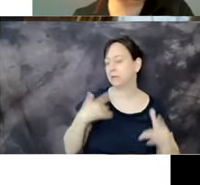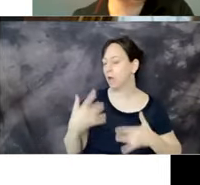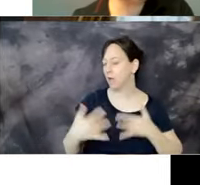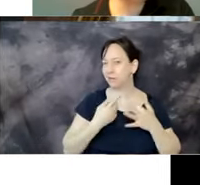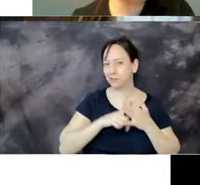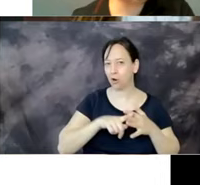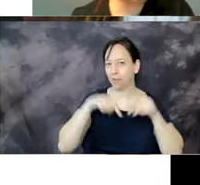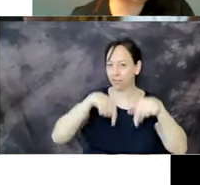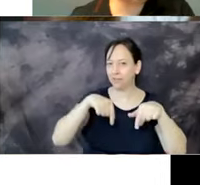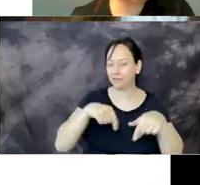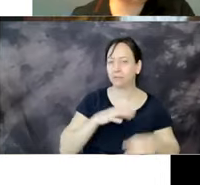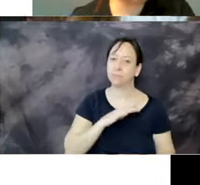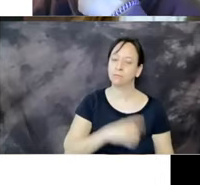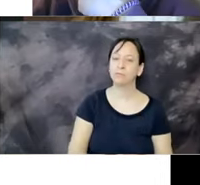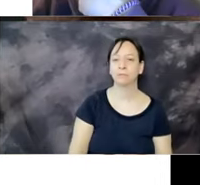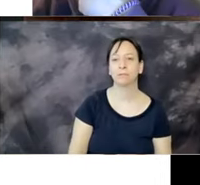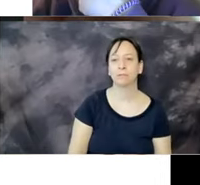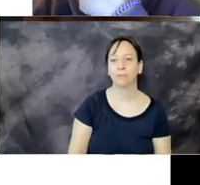here.